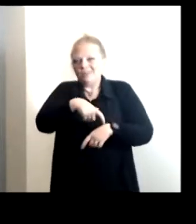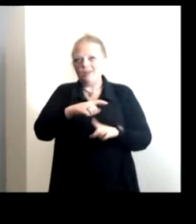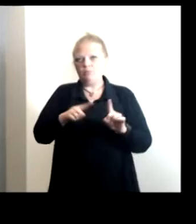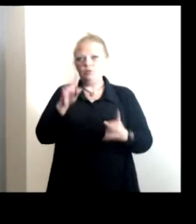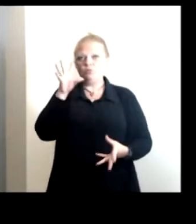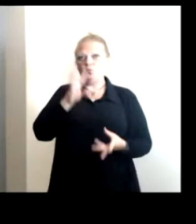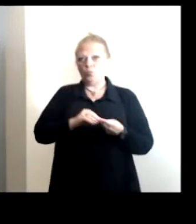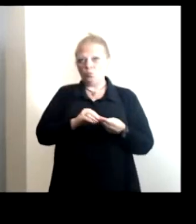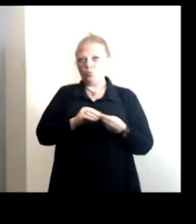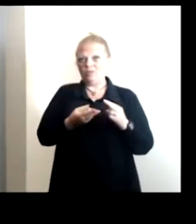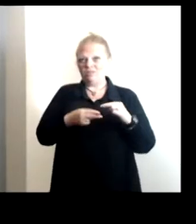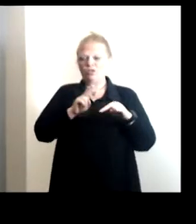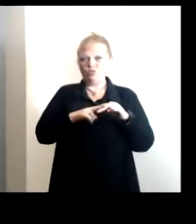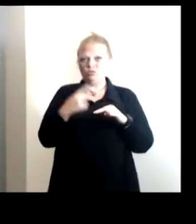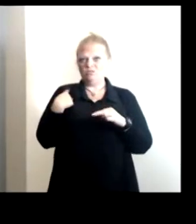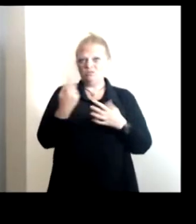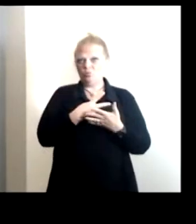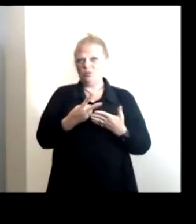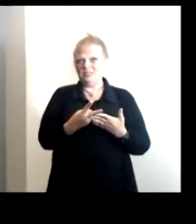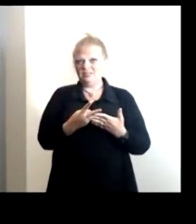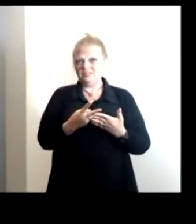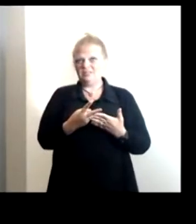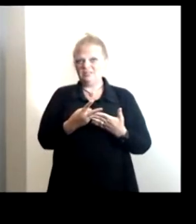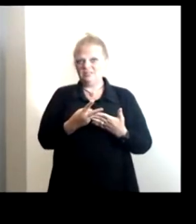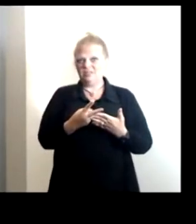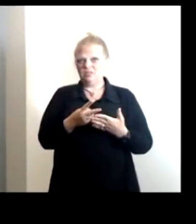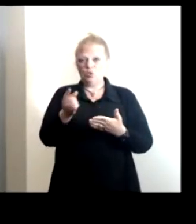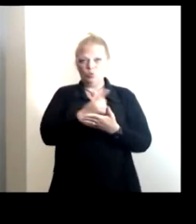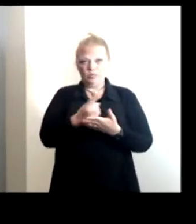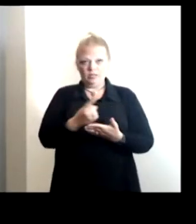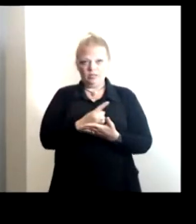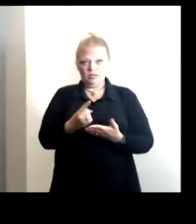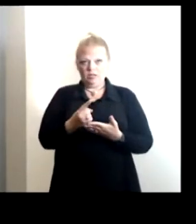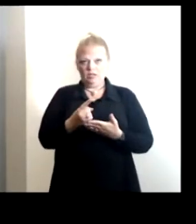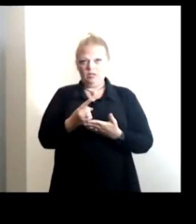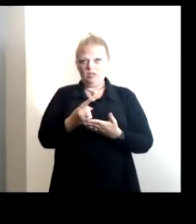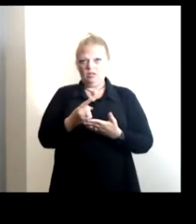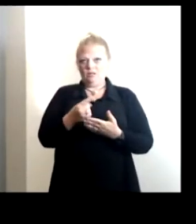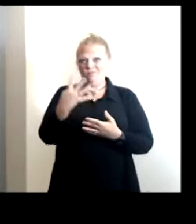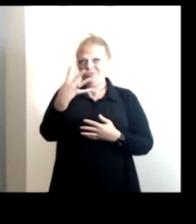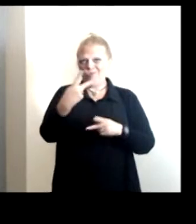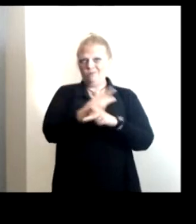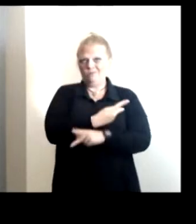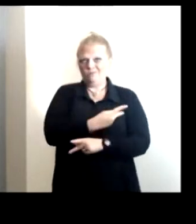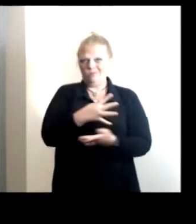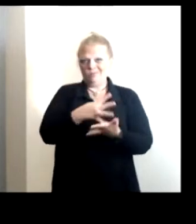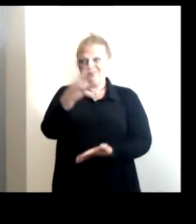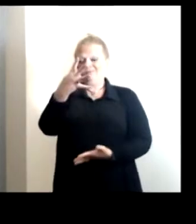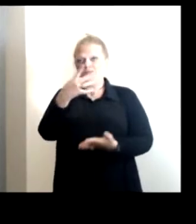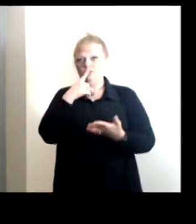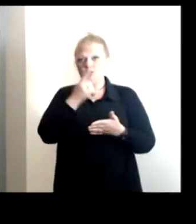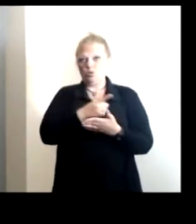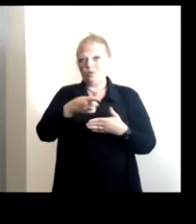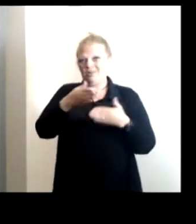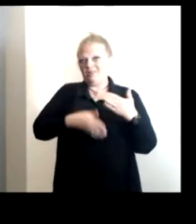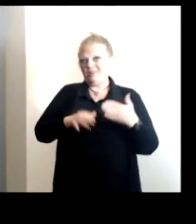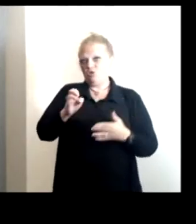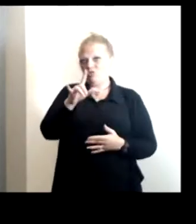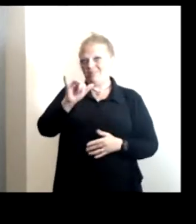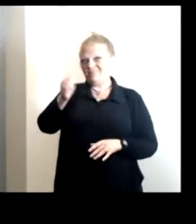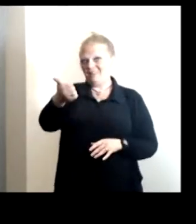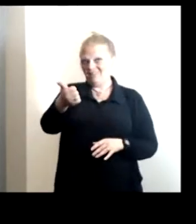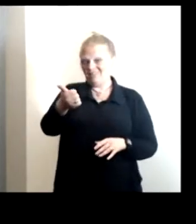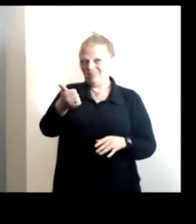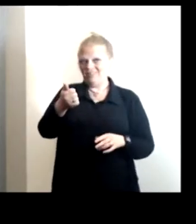total cases have increased the past 2 weeks. Weekly cases have actually quadrupled since the week ending July 10th, though